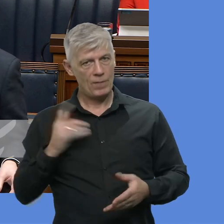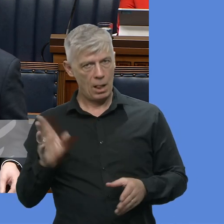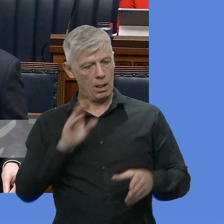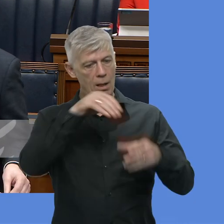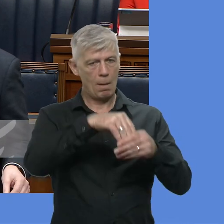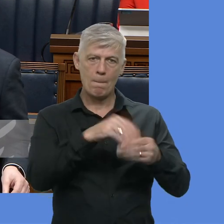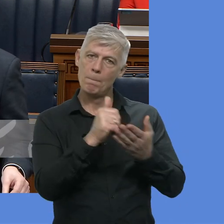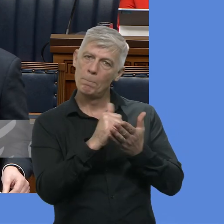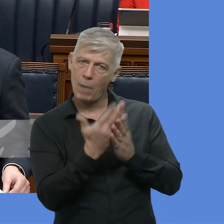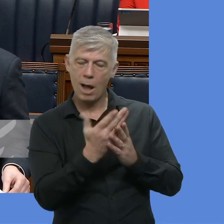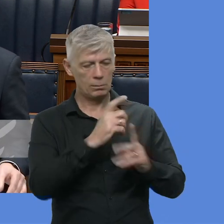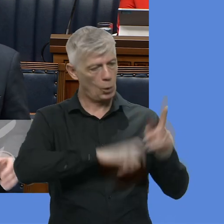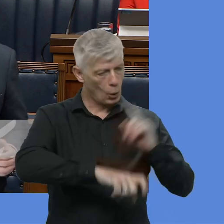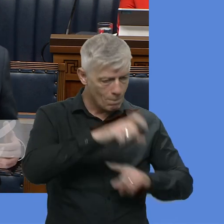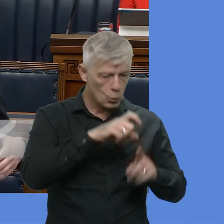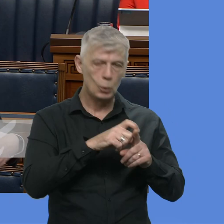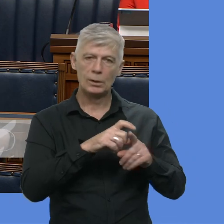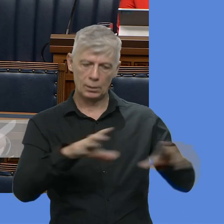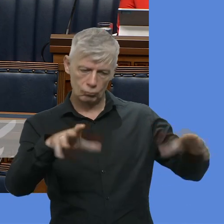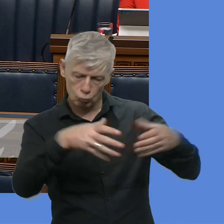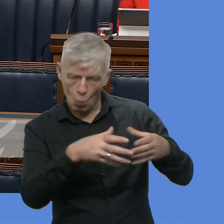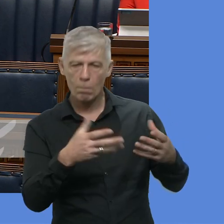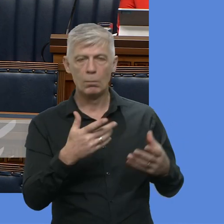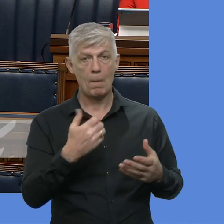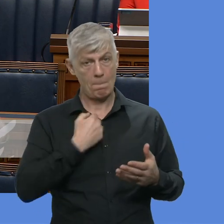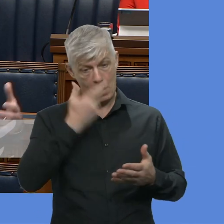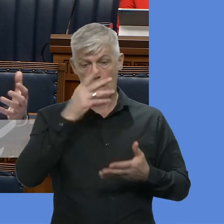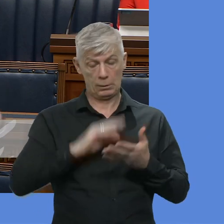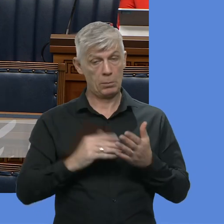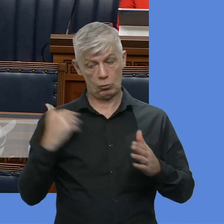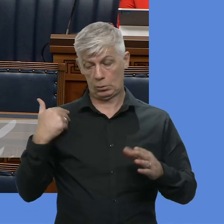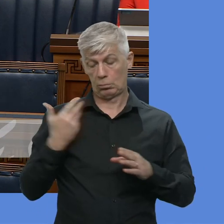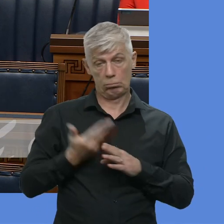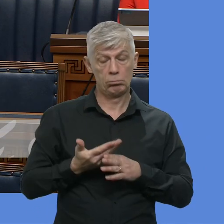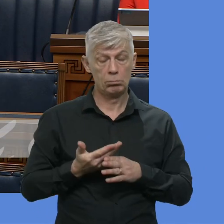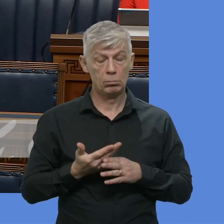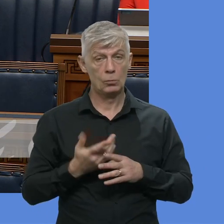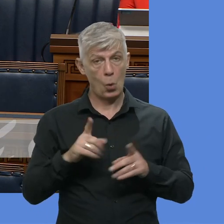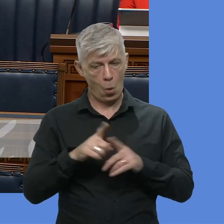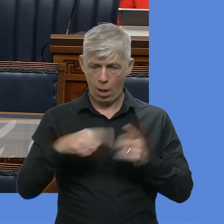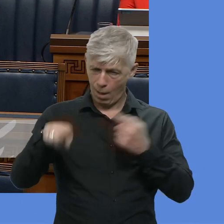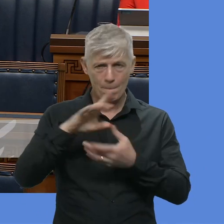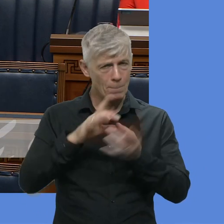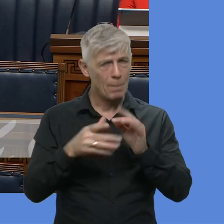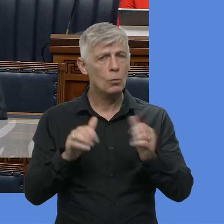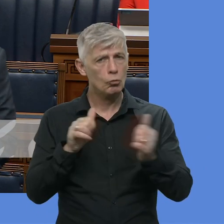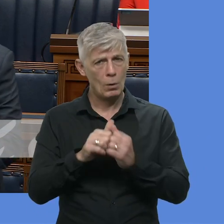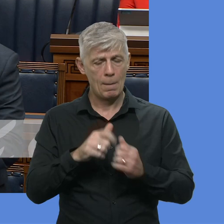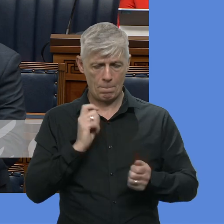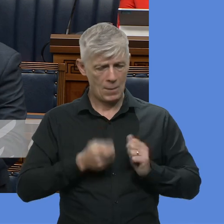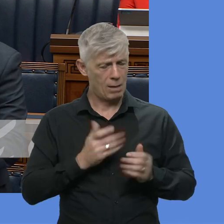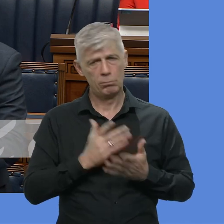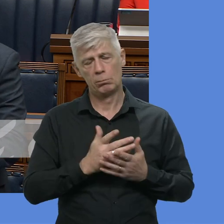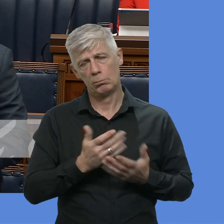and community. And I know in particular from experience in my own constituency, and I'm sure that other members will agree, the bands were an